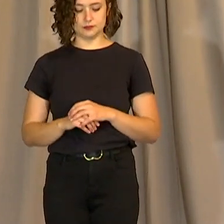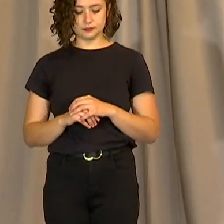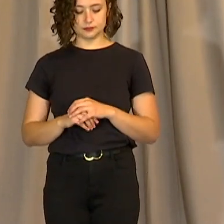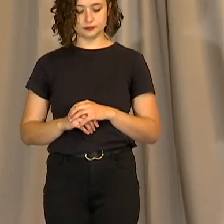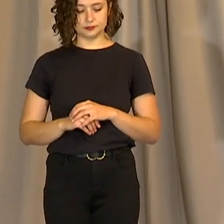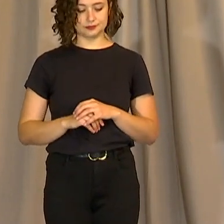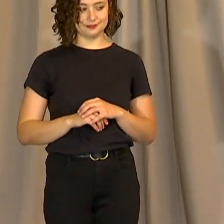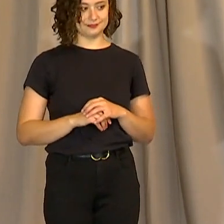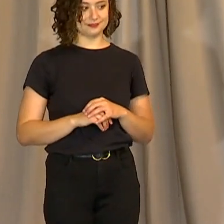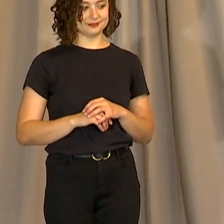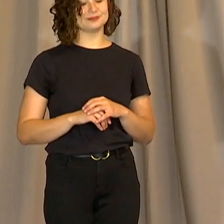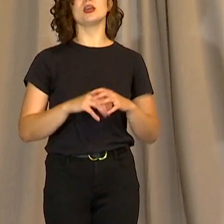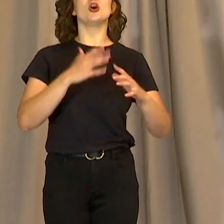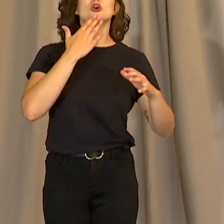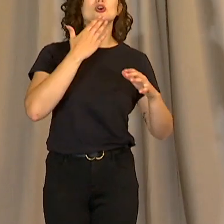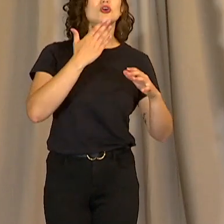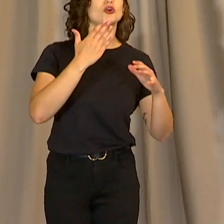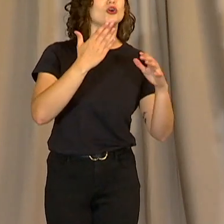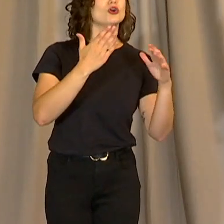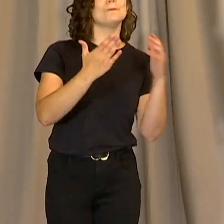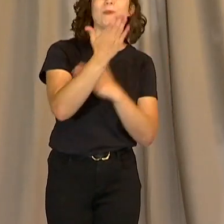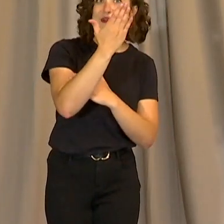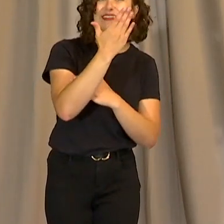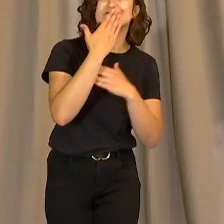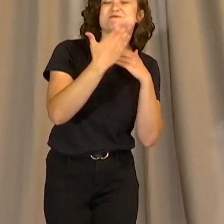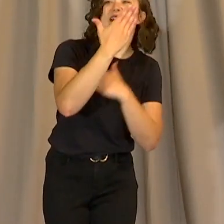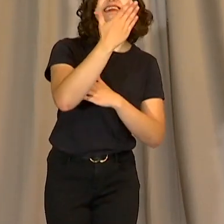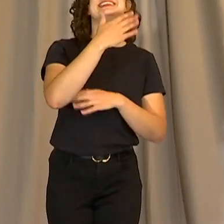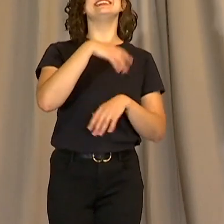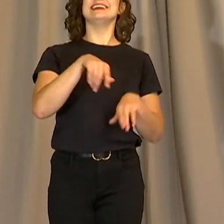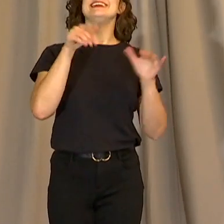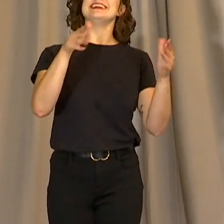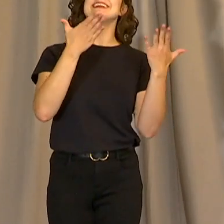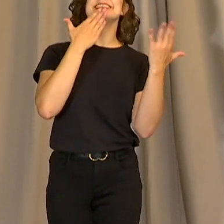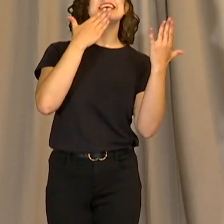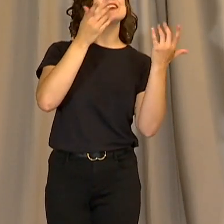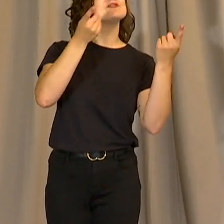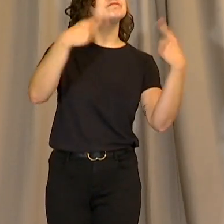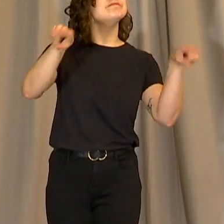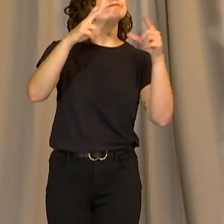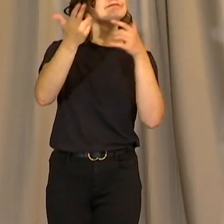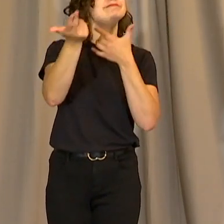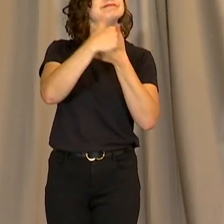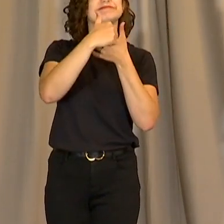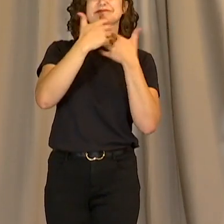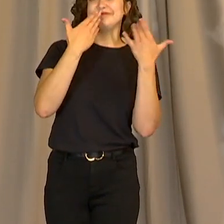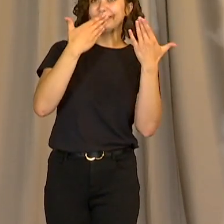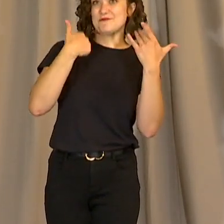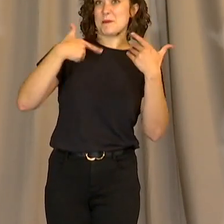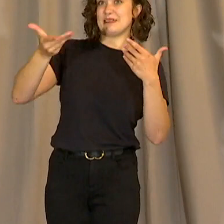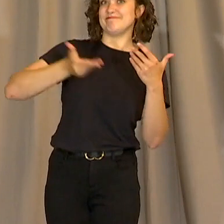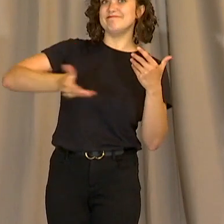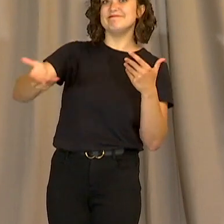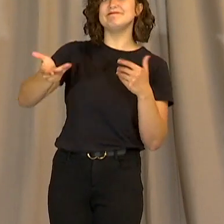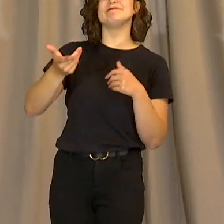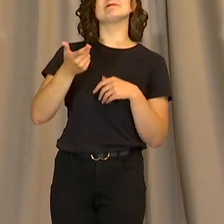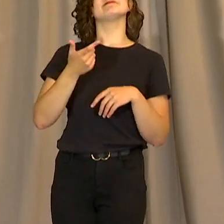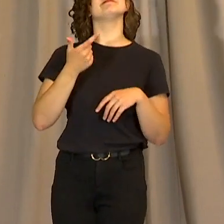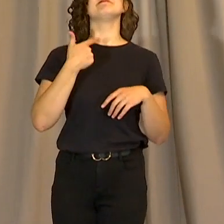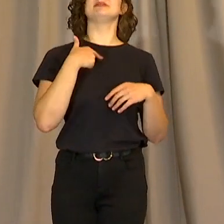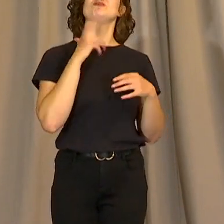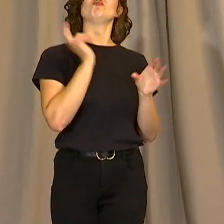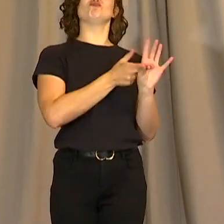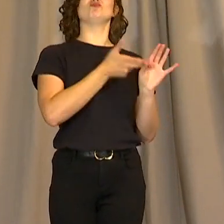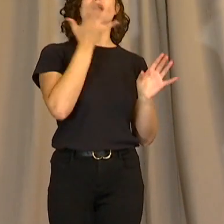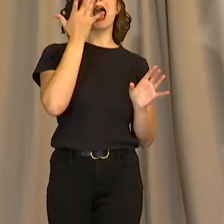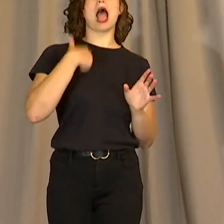Good. It's morning. Good morning, everyone. Thank you for coming to this panel. Thank you for having me. I am on the panel because I was